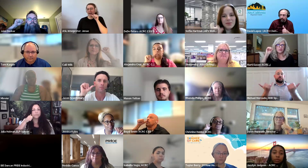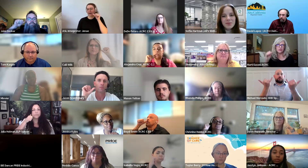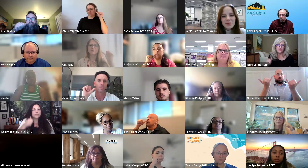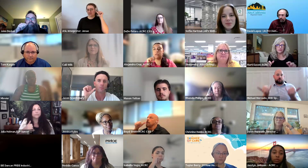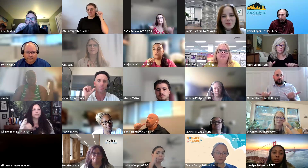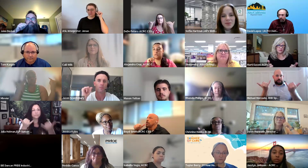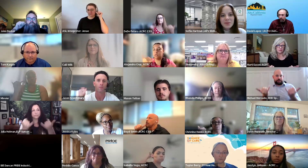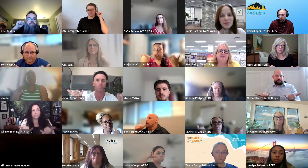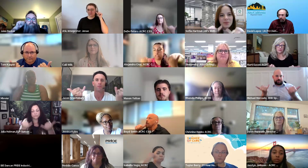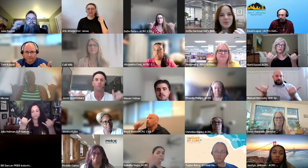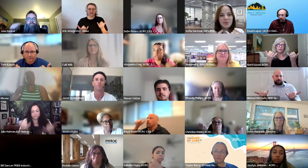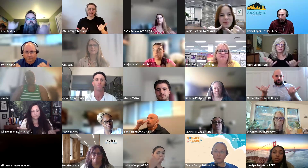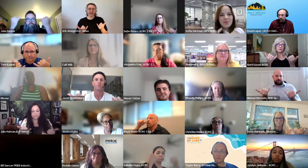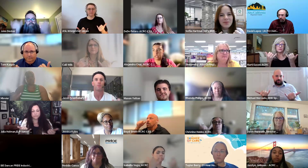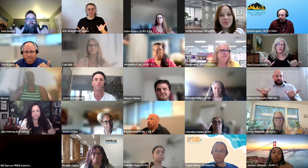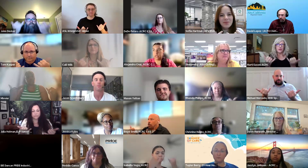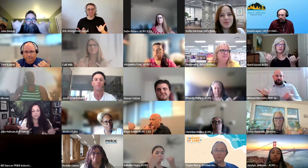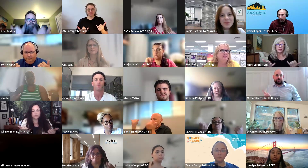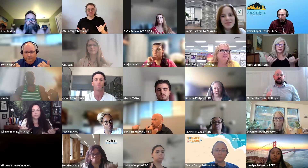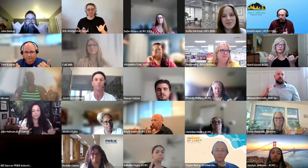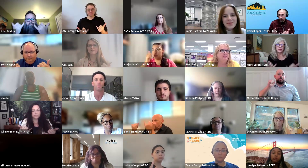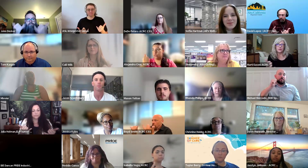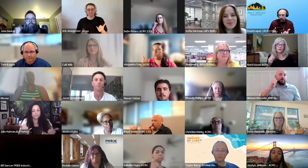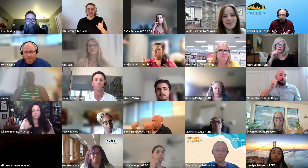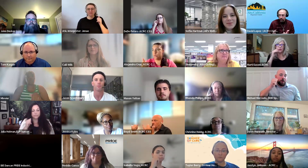like 2 taps, today,